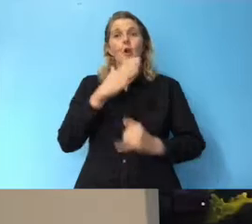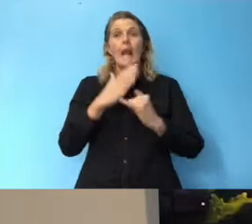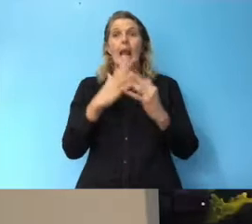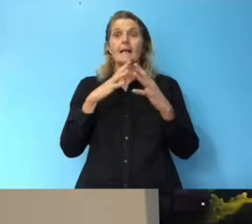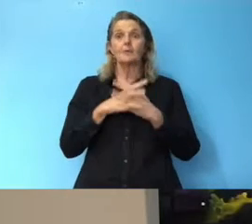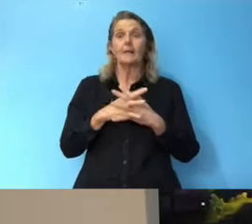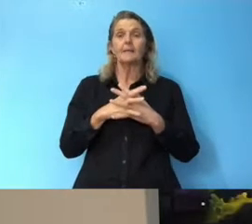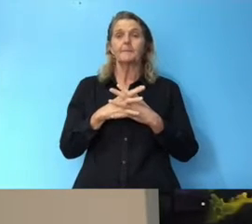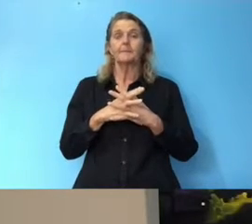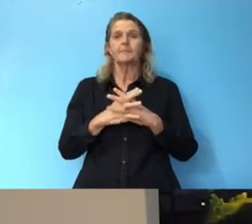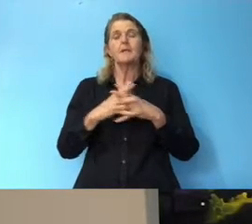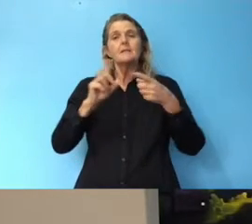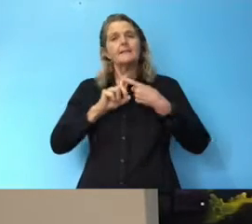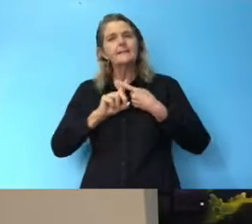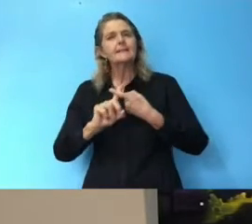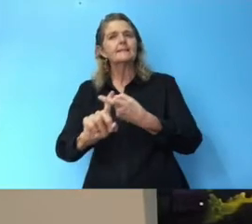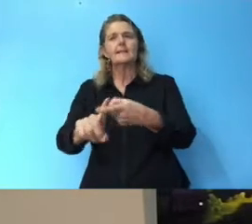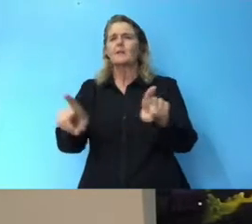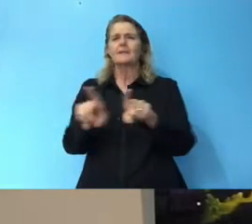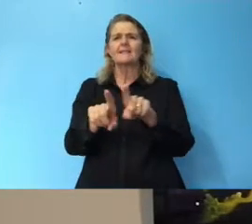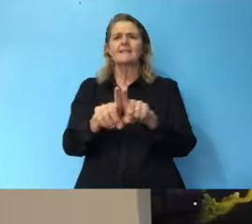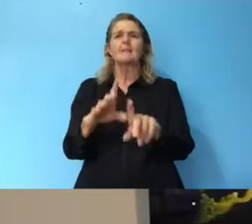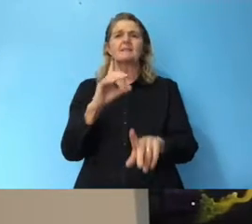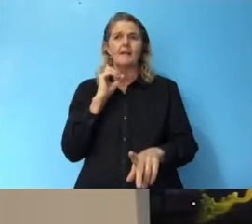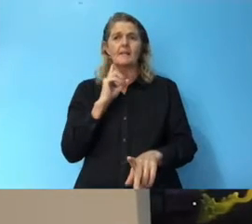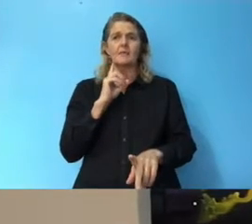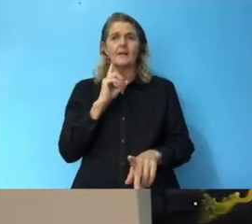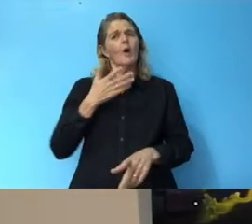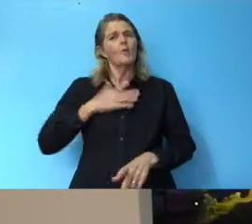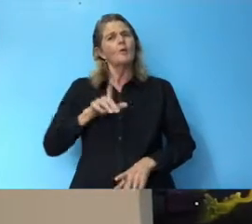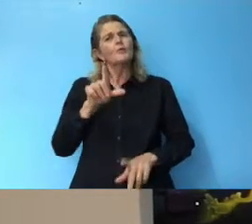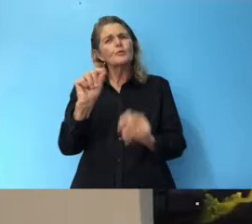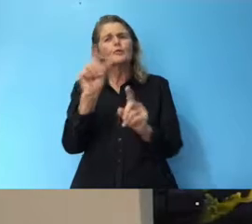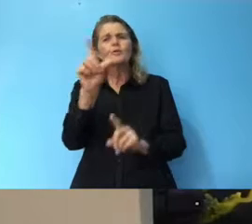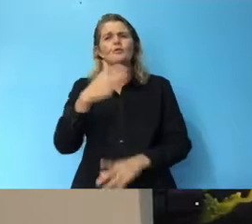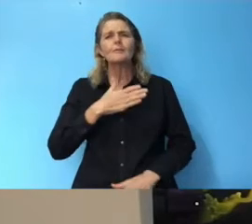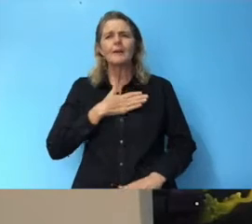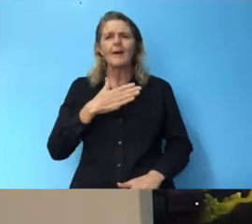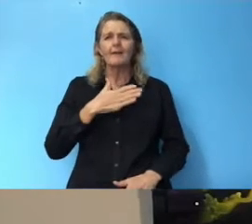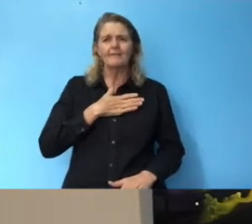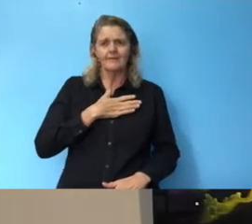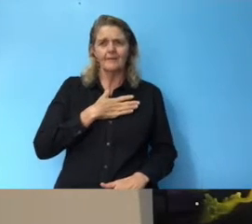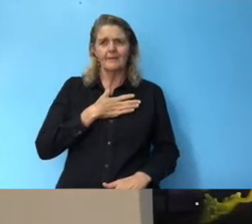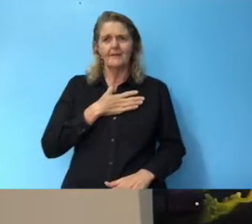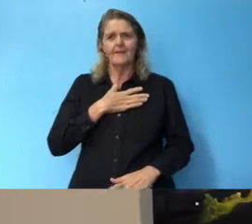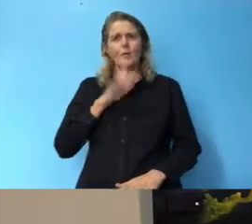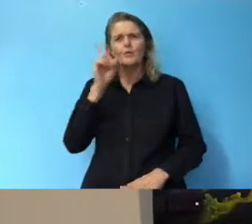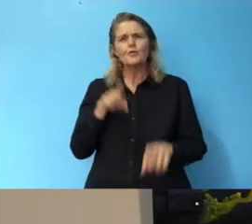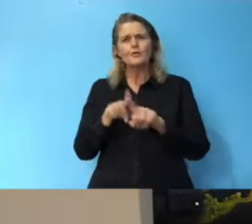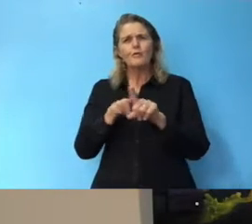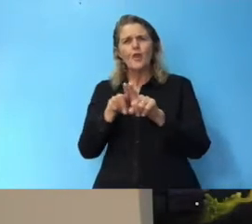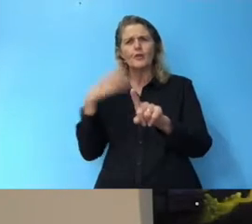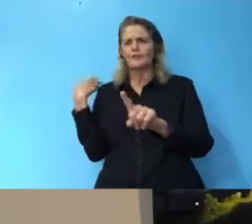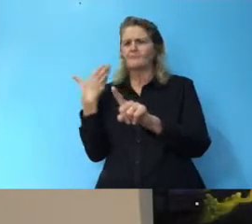week before, where I want you to do what you've loved over the last over the course, really. So